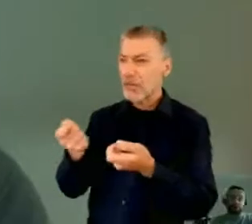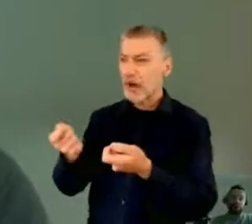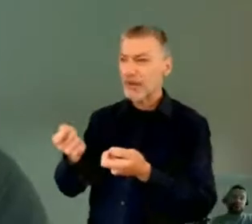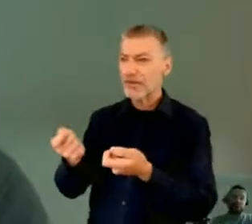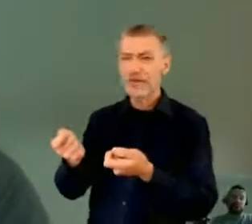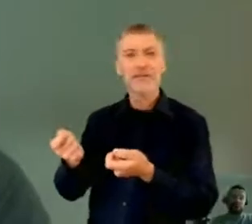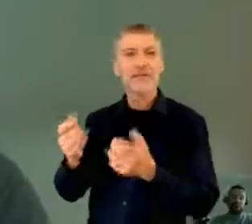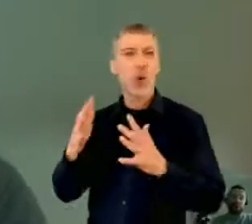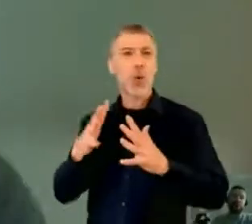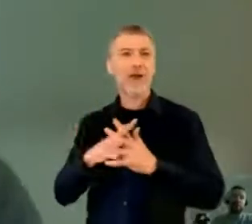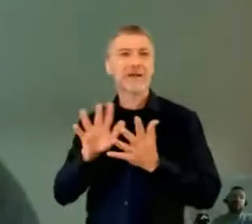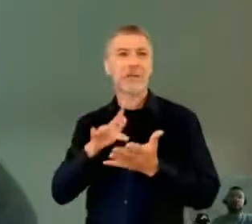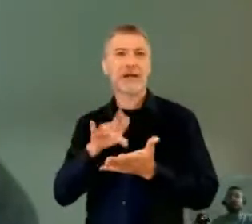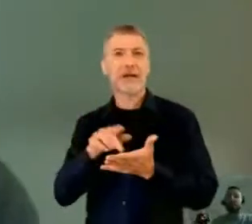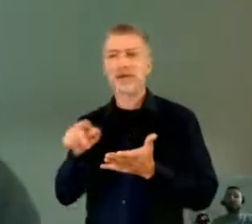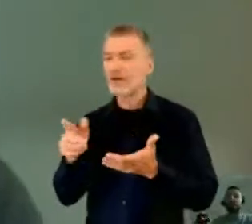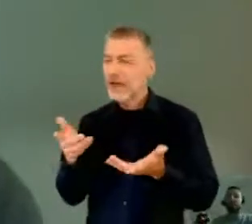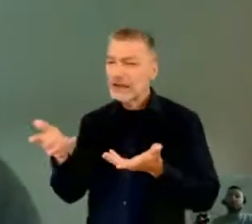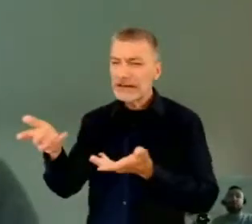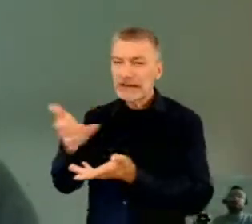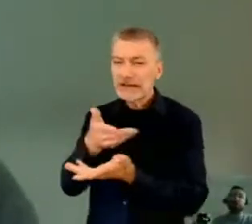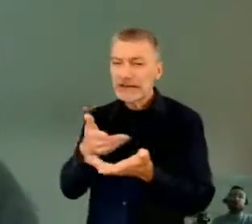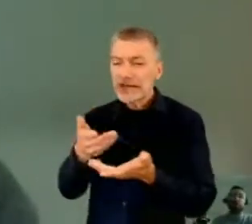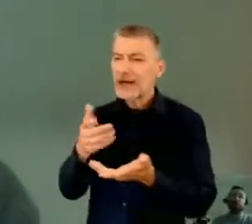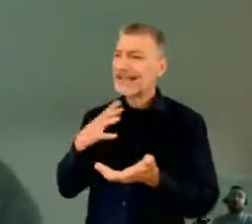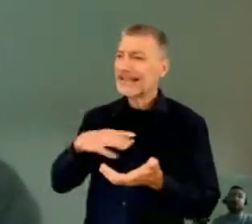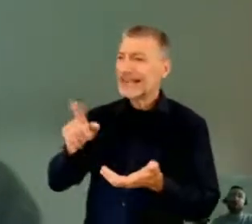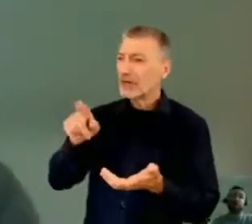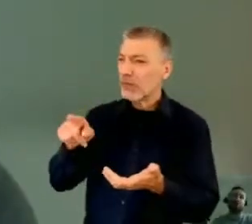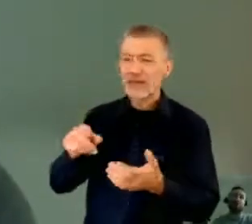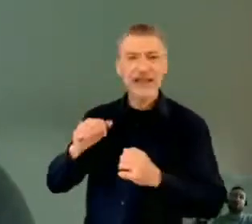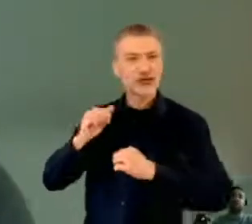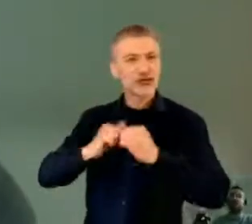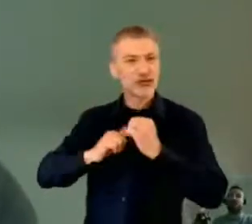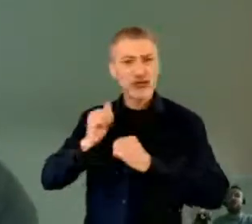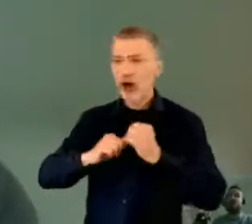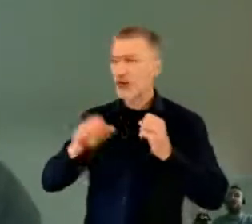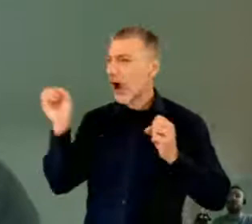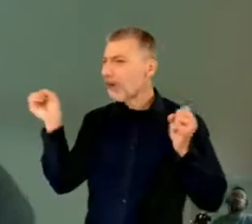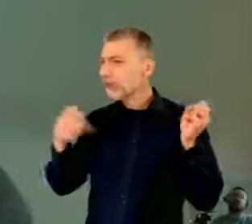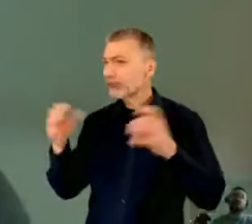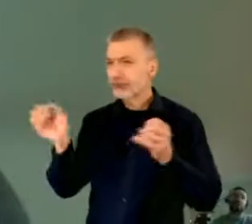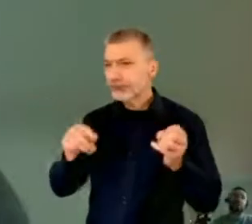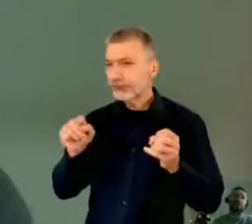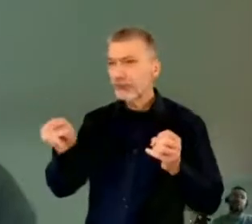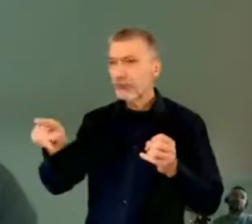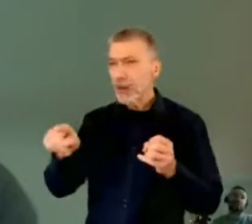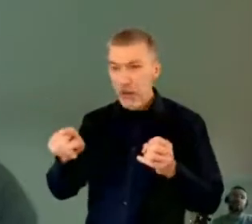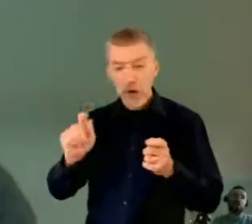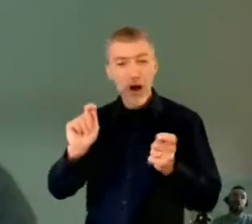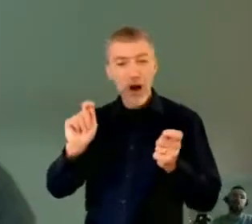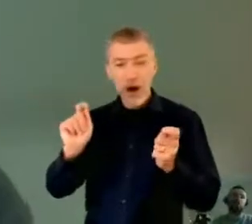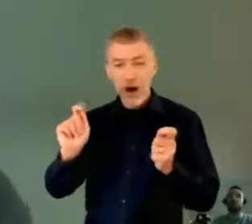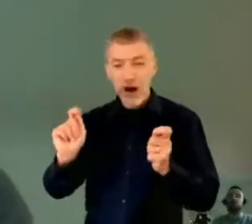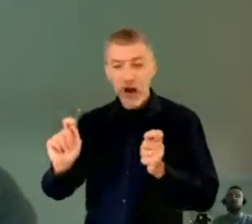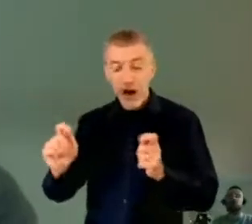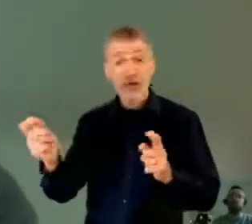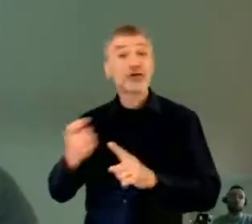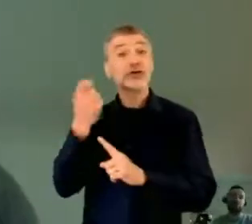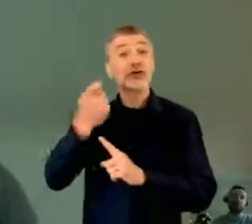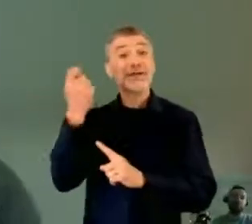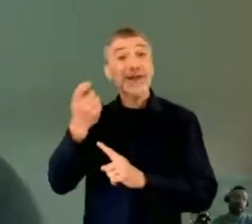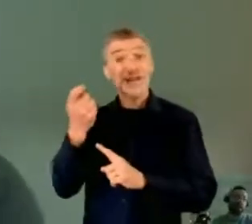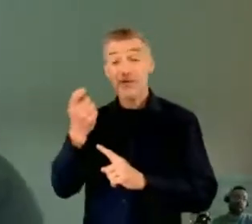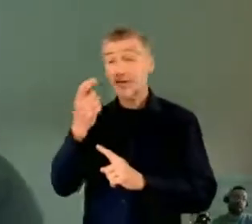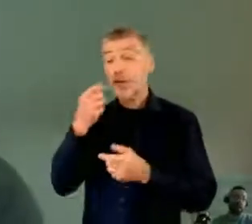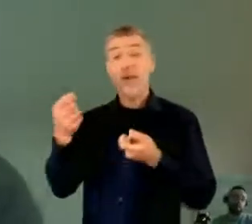project was a success, and we're now seeing major developments in electrifying buses in the area because they have access to charging points to charge the